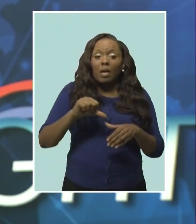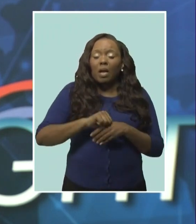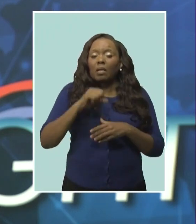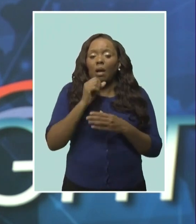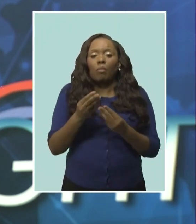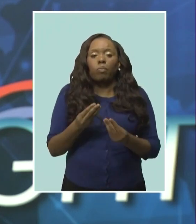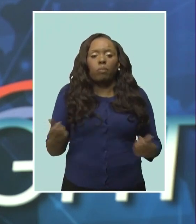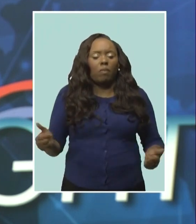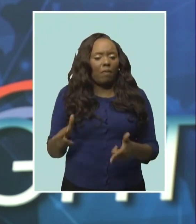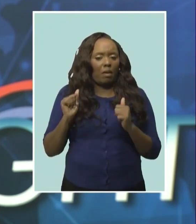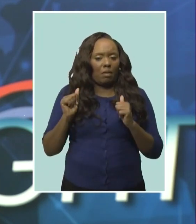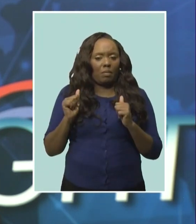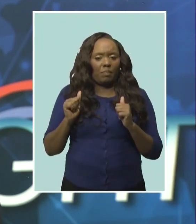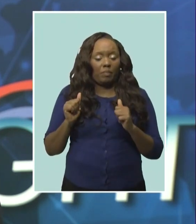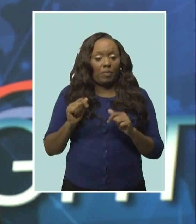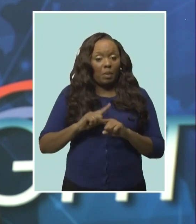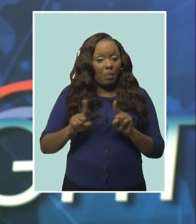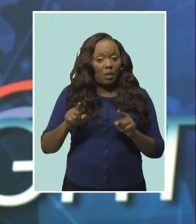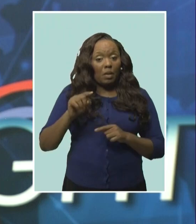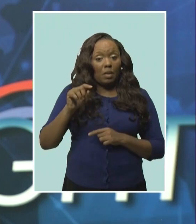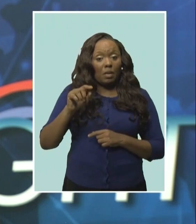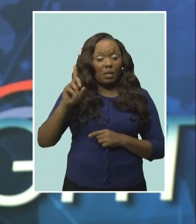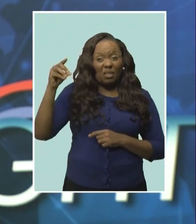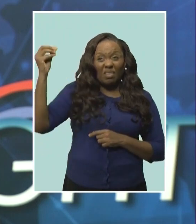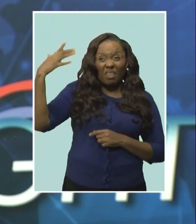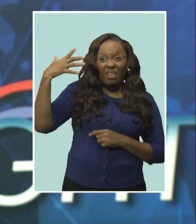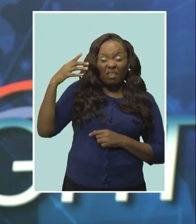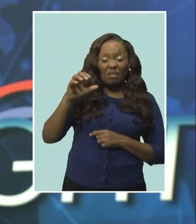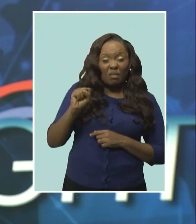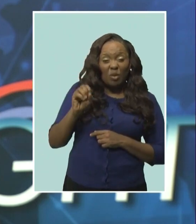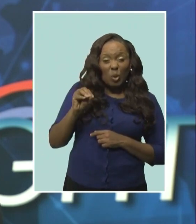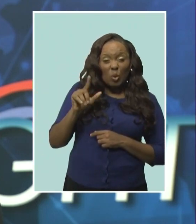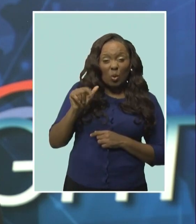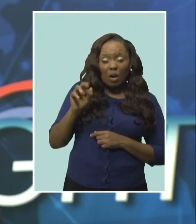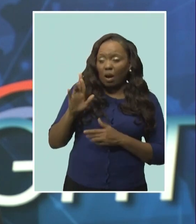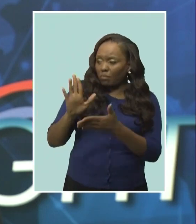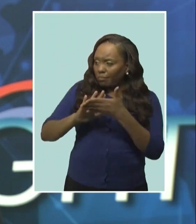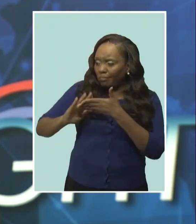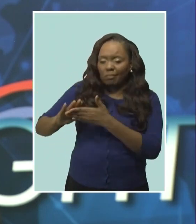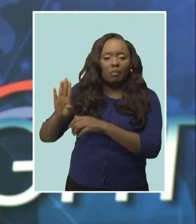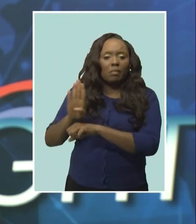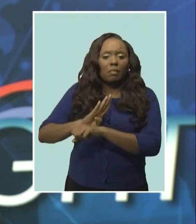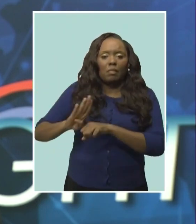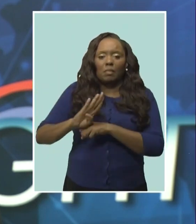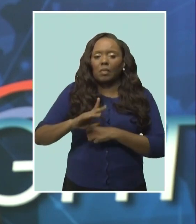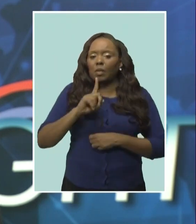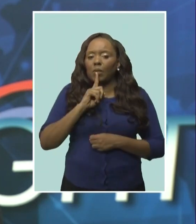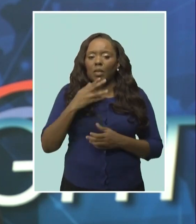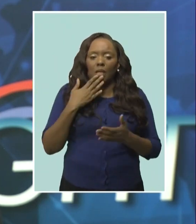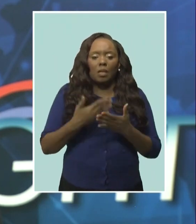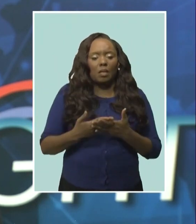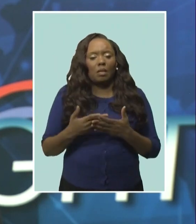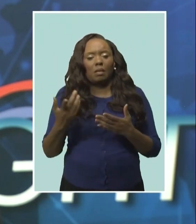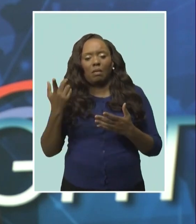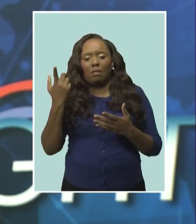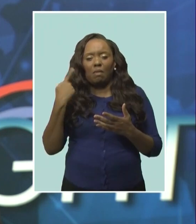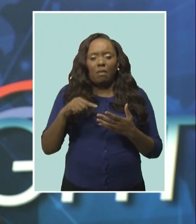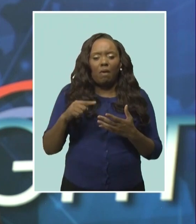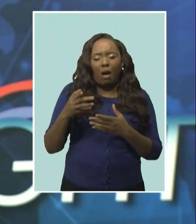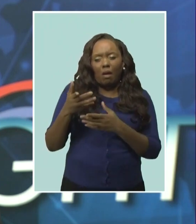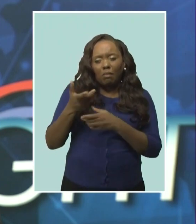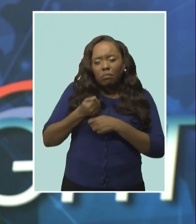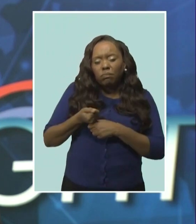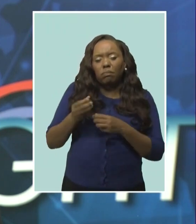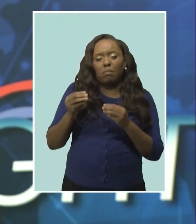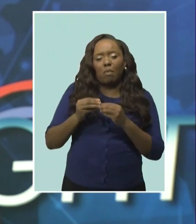immediately. Regarding solar, he has praised Barbados for its advances and believes it's well positioned to attract the investments